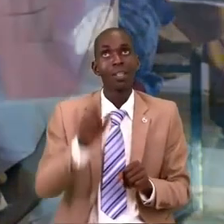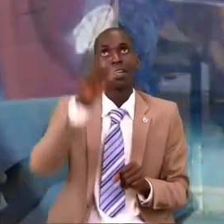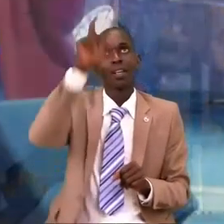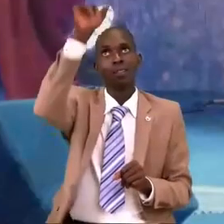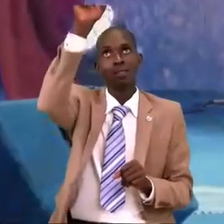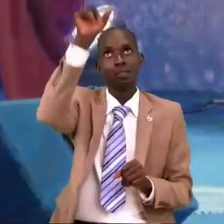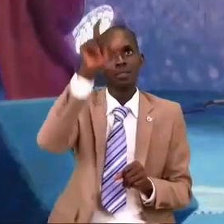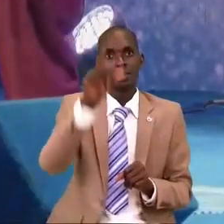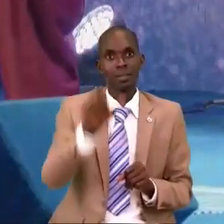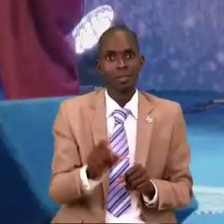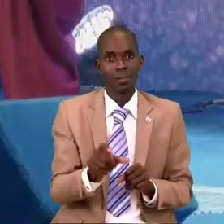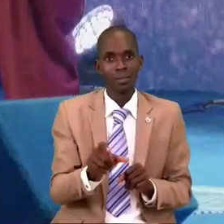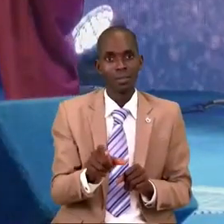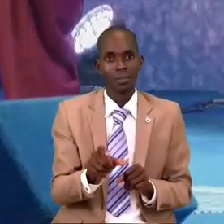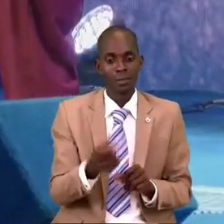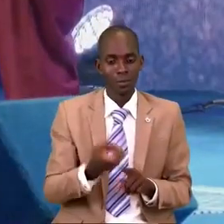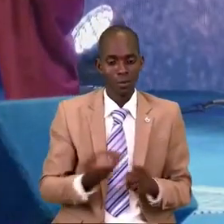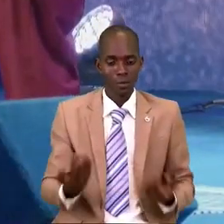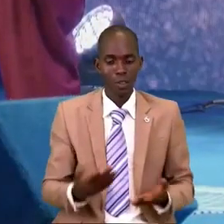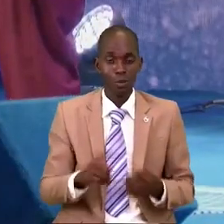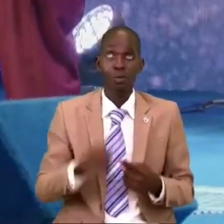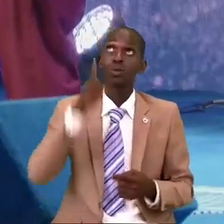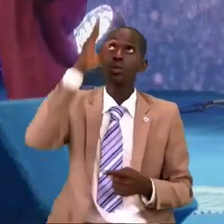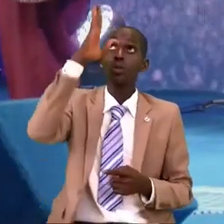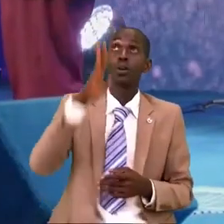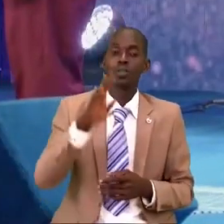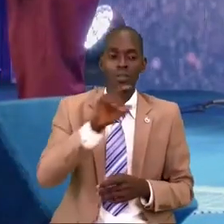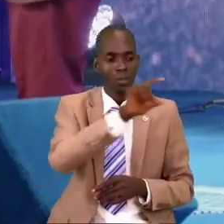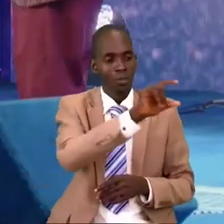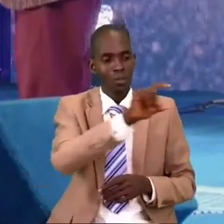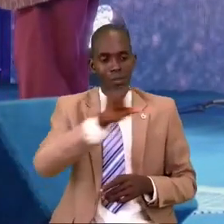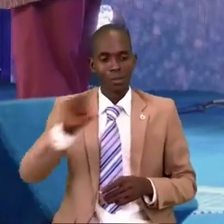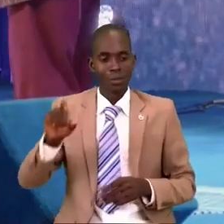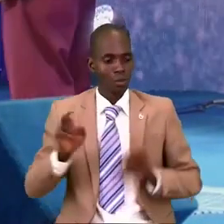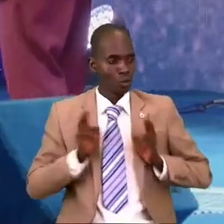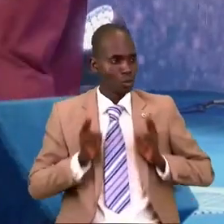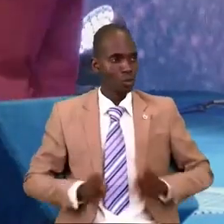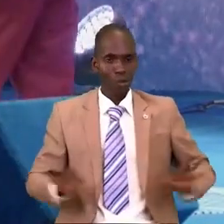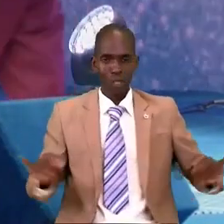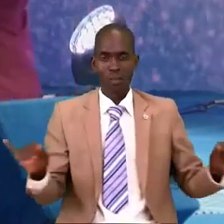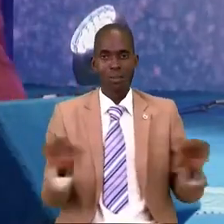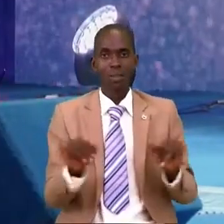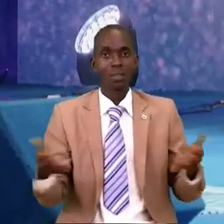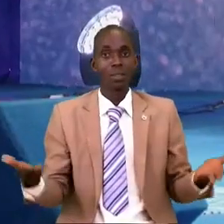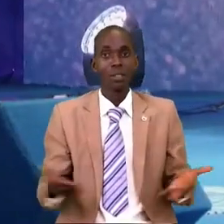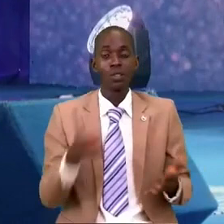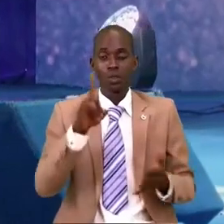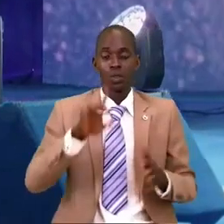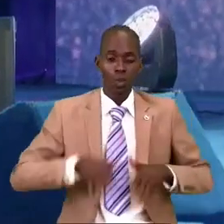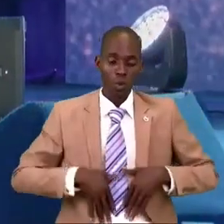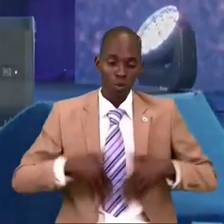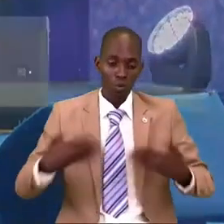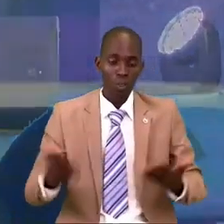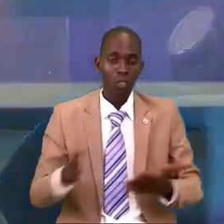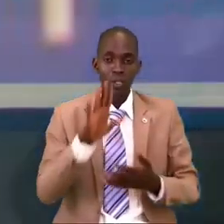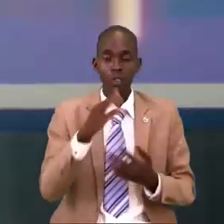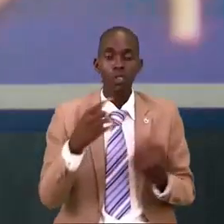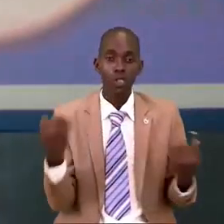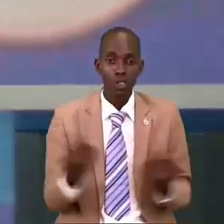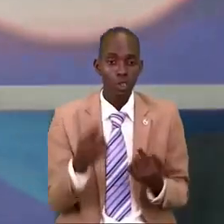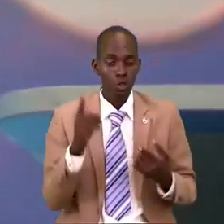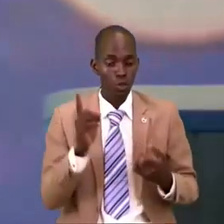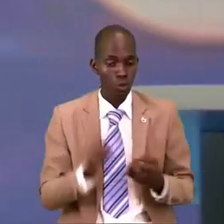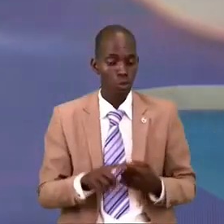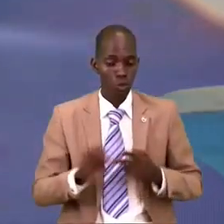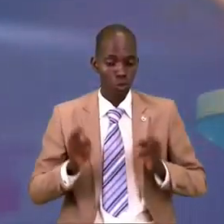your faults to man, the man you have offended, you're not, you know, putting your head like the ostrich in